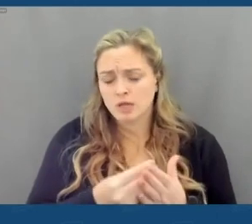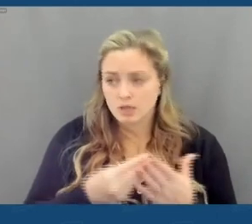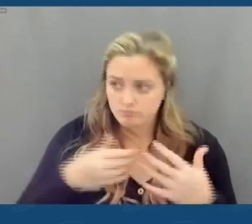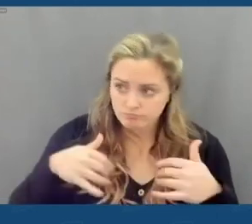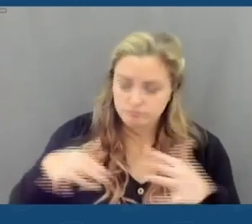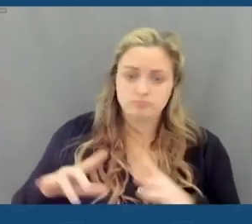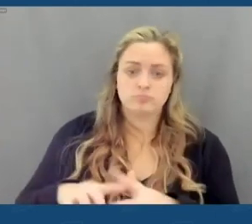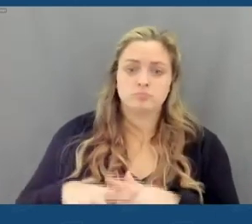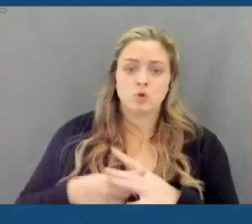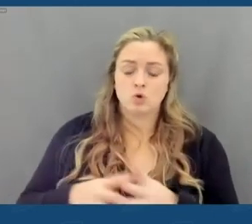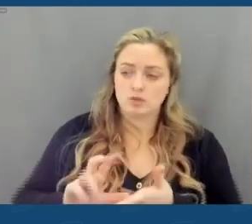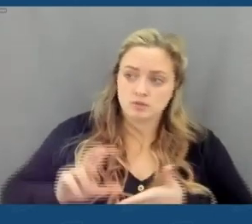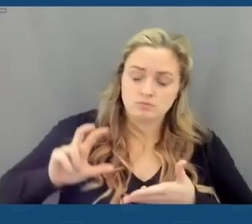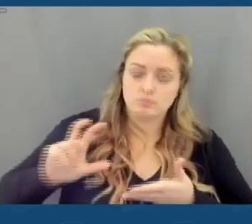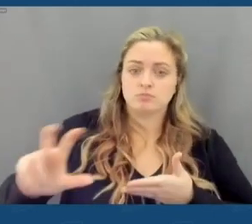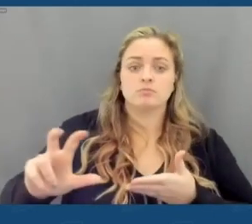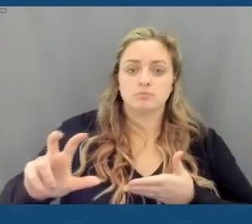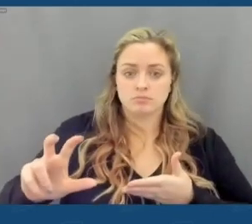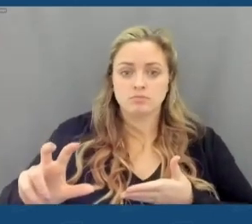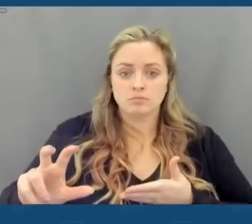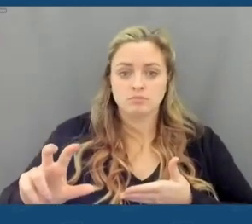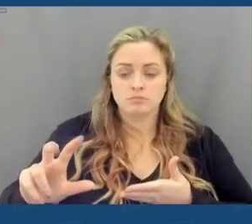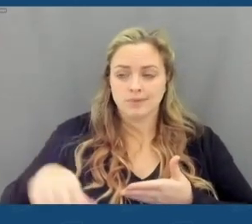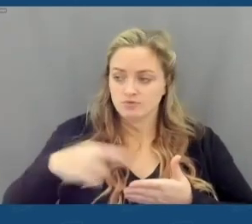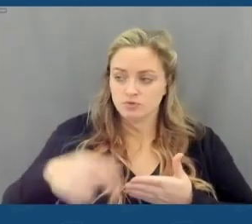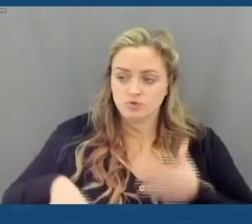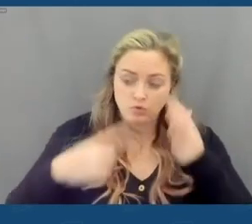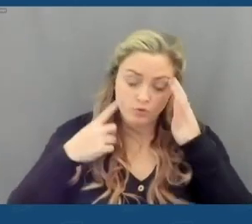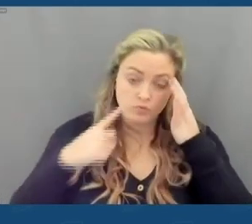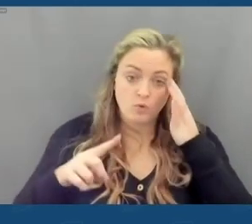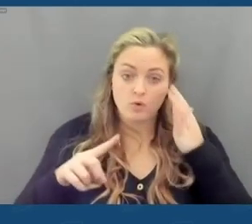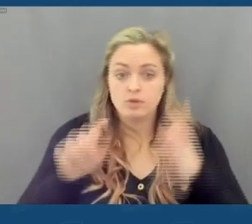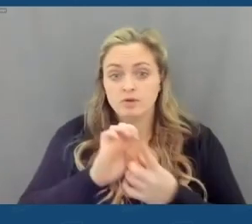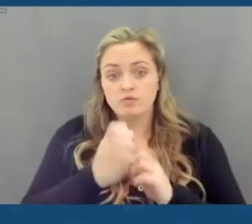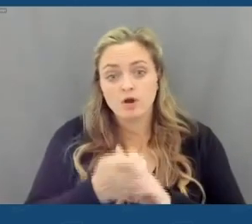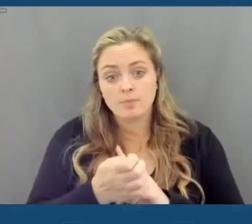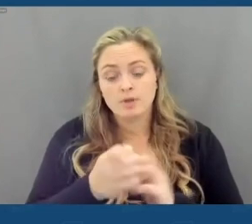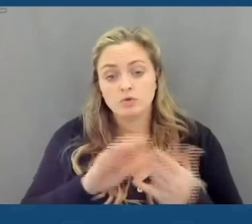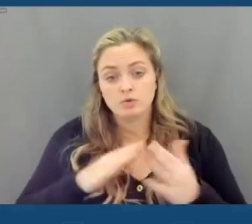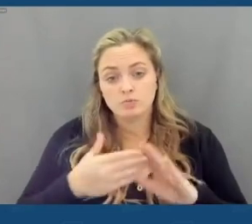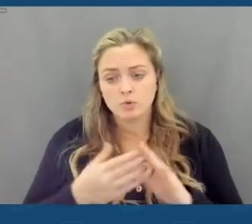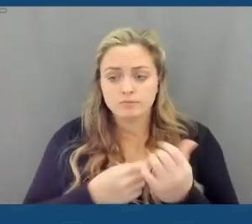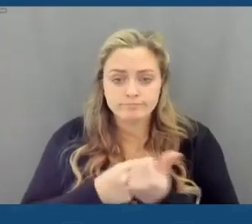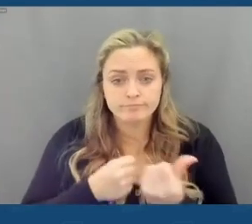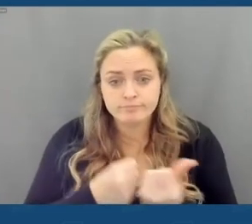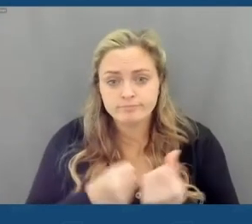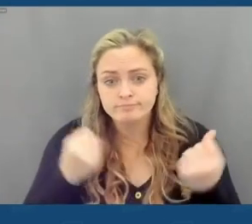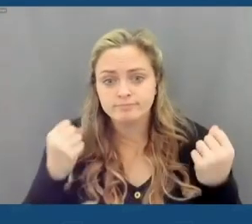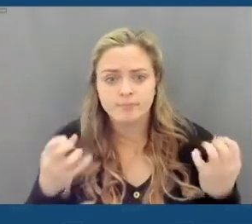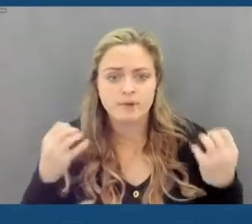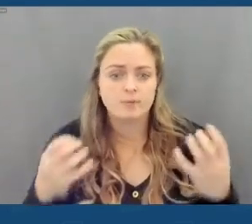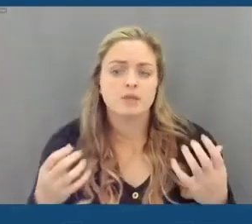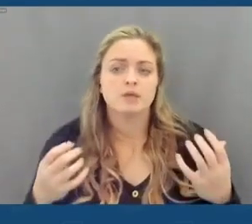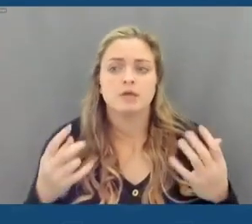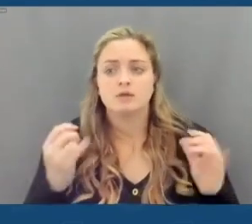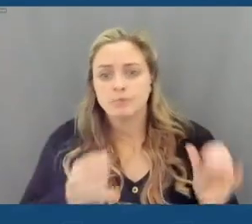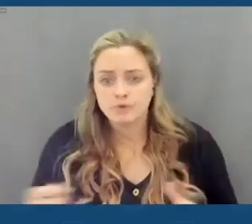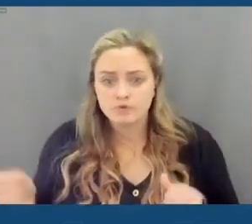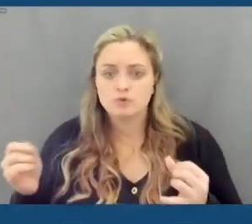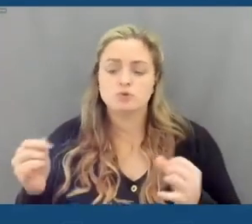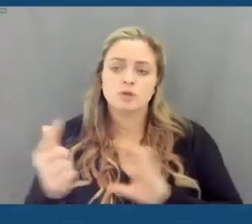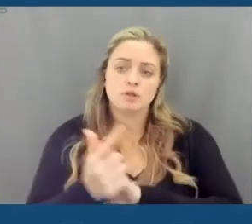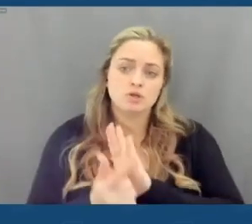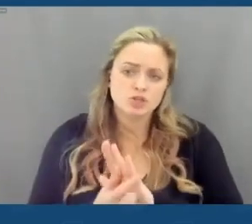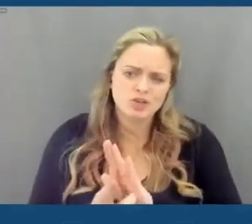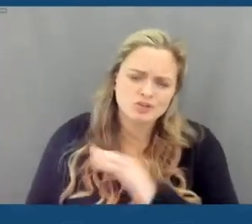pot of money, the first money going out as a result of the environmental community, the advocates, and so many individuals and our legislators stepping up